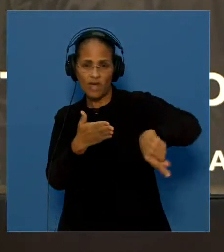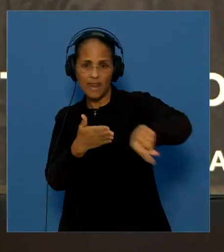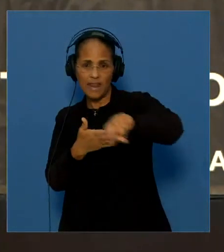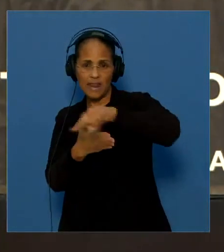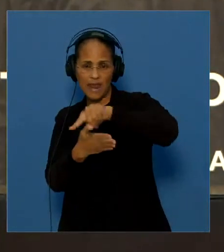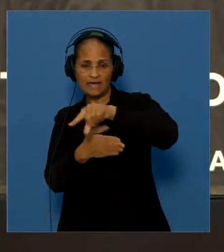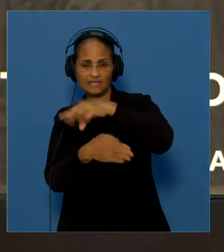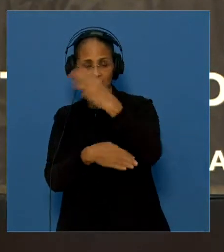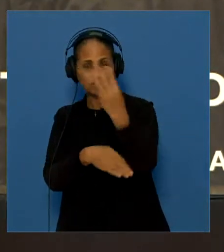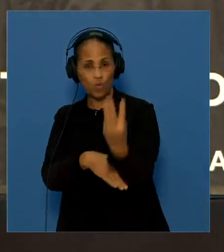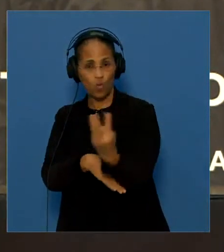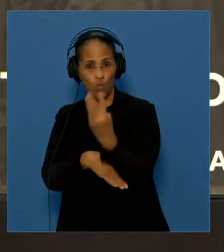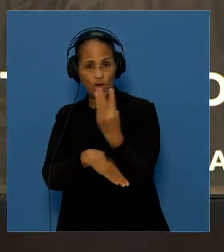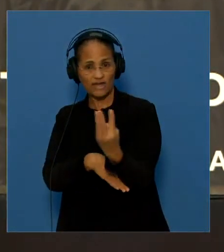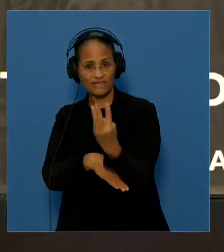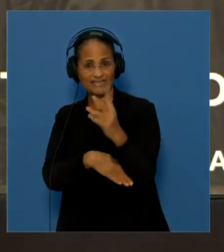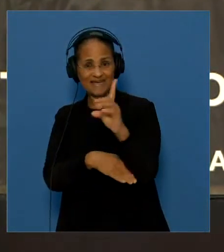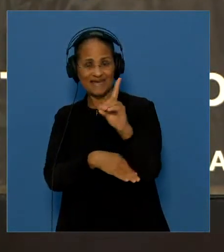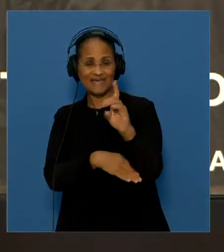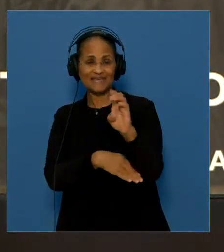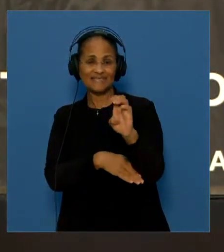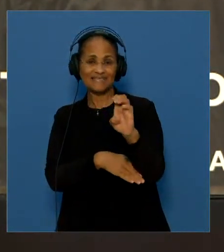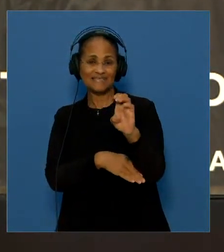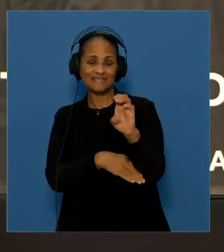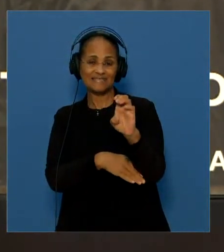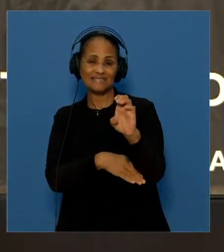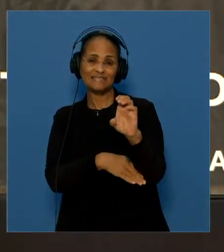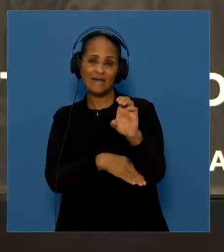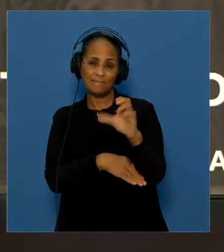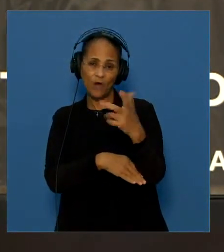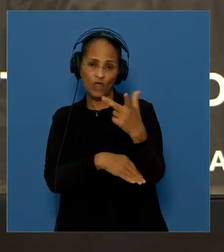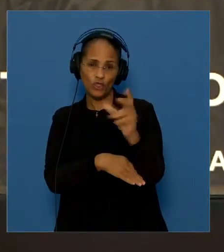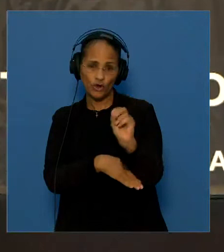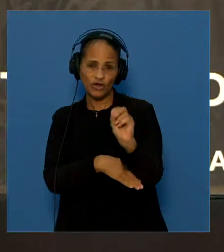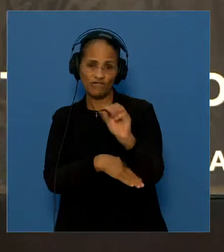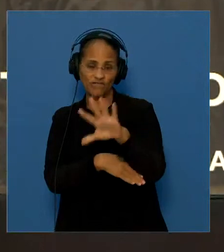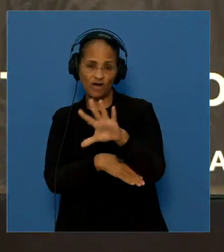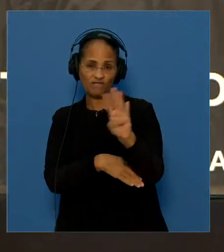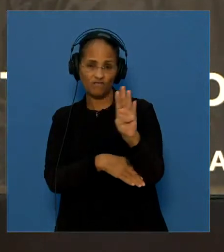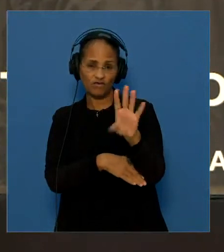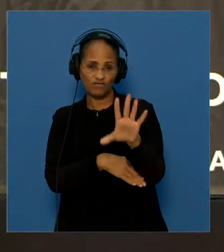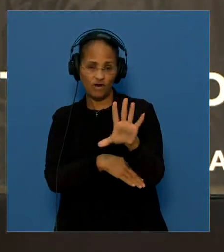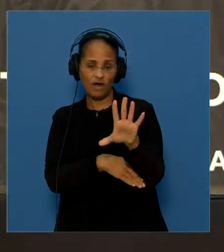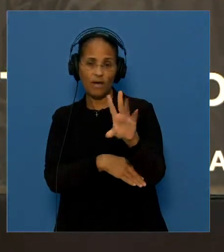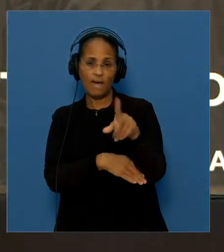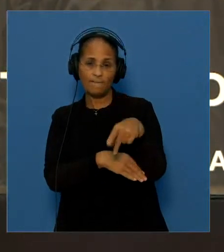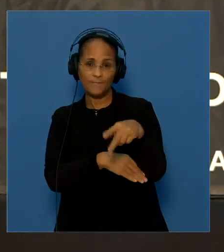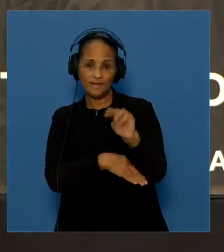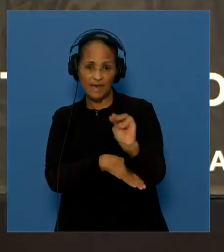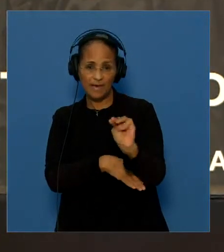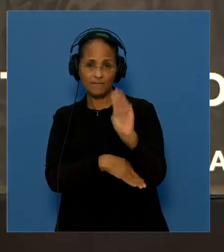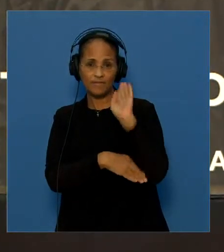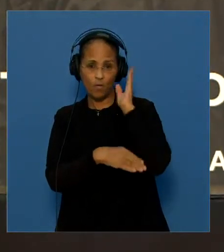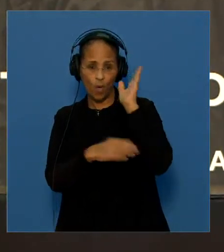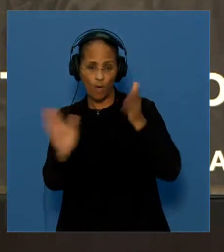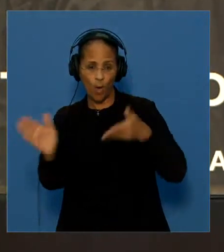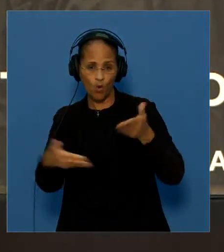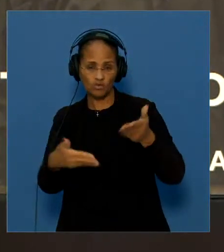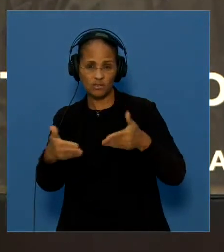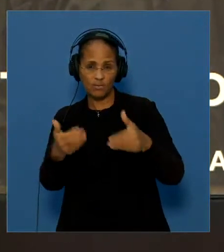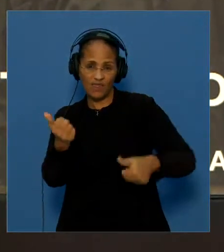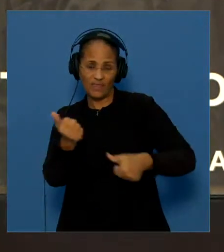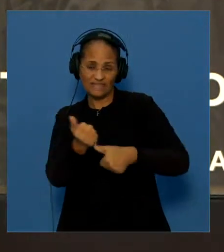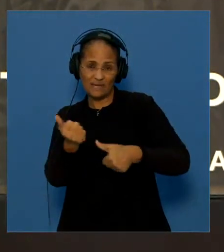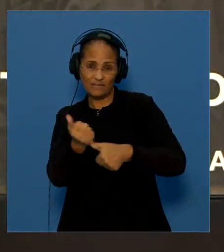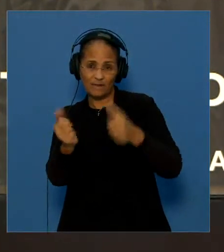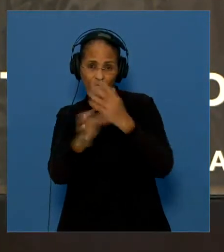week, Wednesday, December 30th at 5:45 p.m., and that will be hosted by the